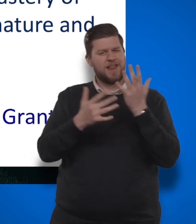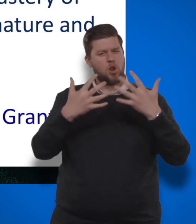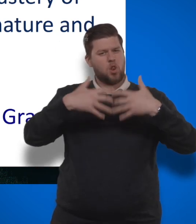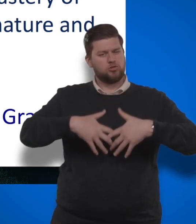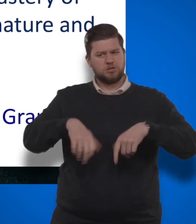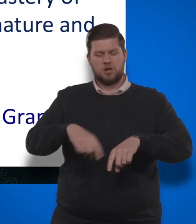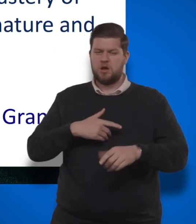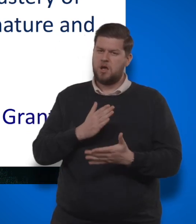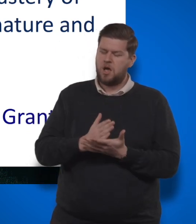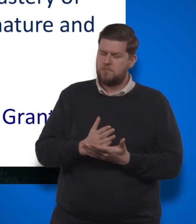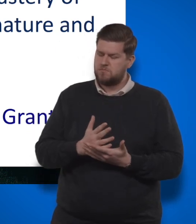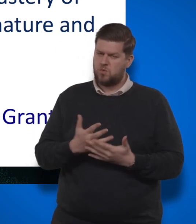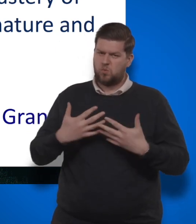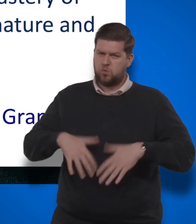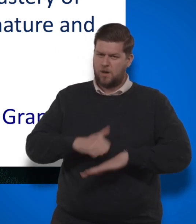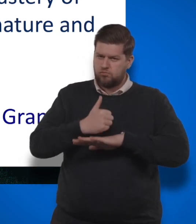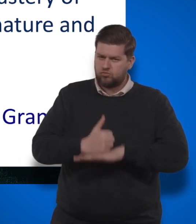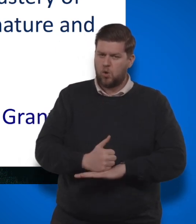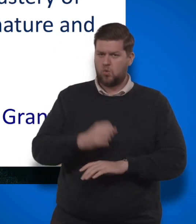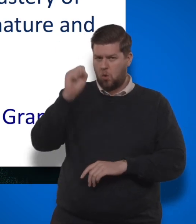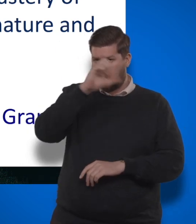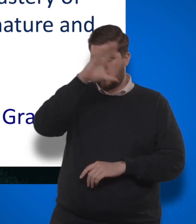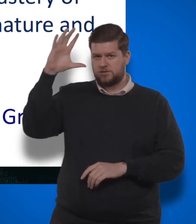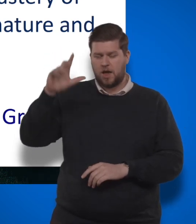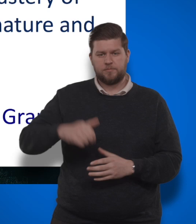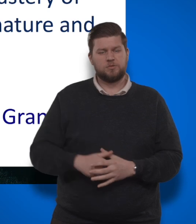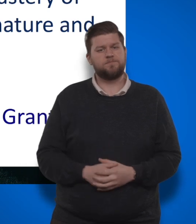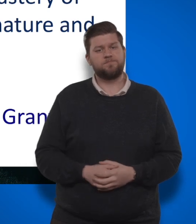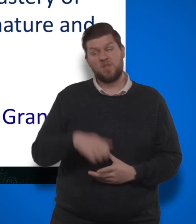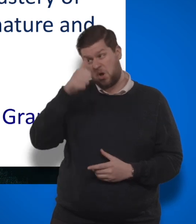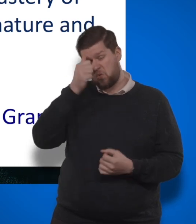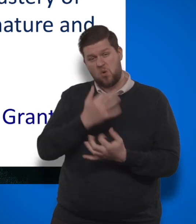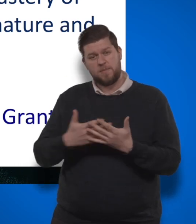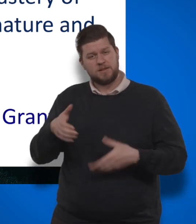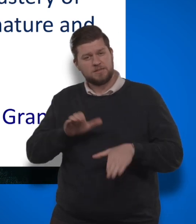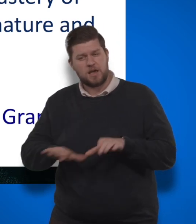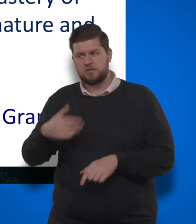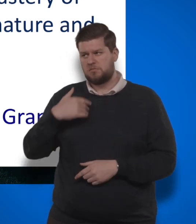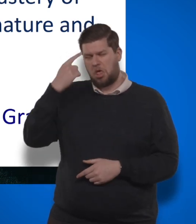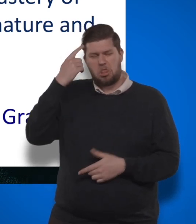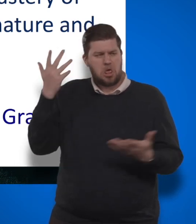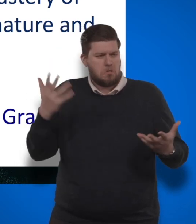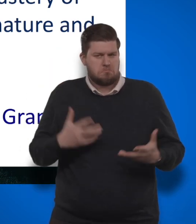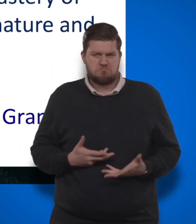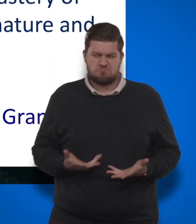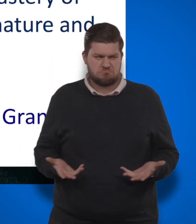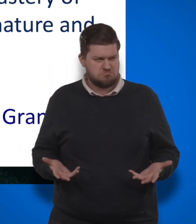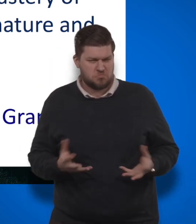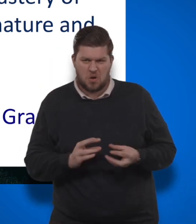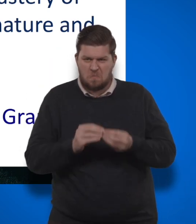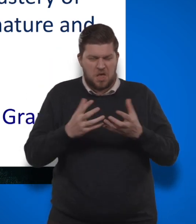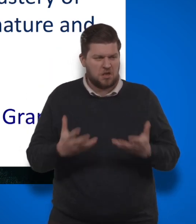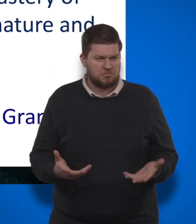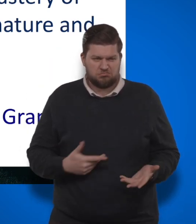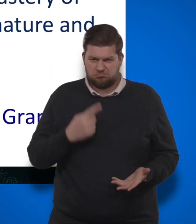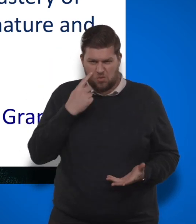I know for scientists and technologists, you think, well, it's just obvious, it's just making things, what's the big deal? But actually, there is something much more significant